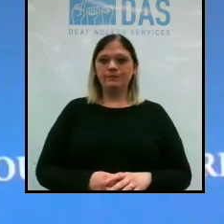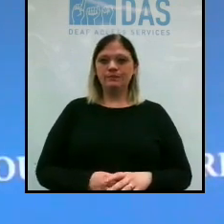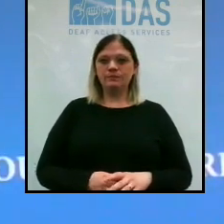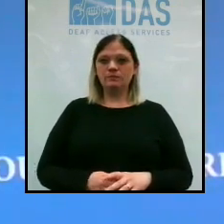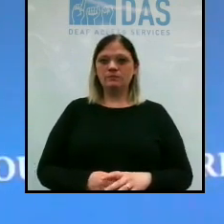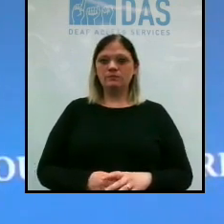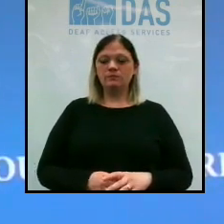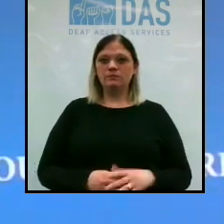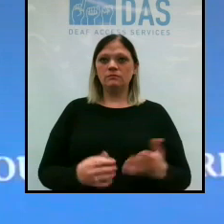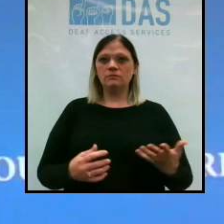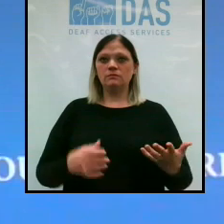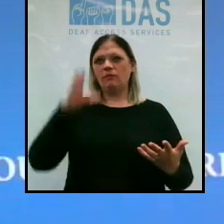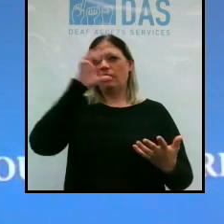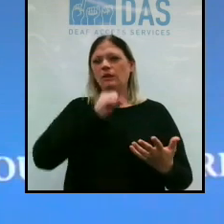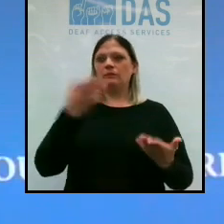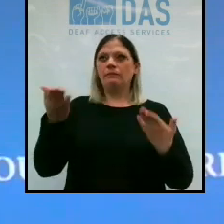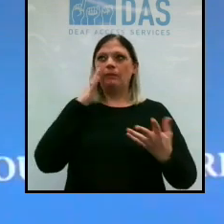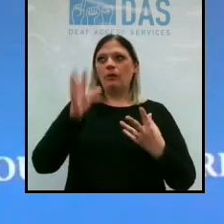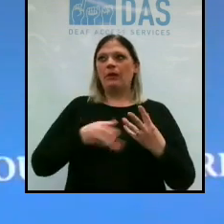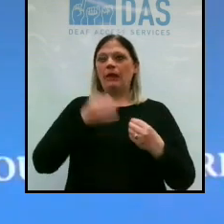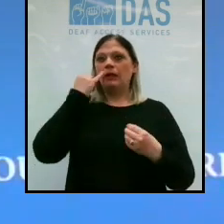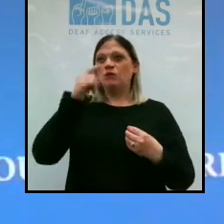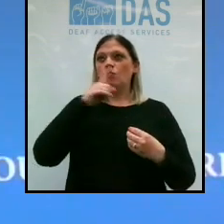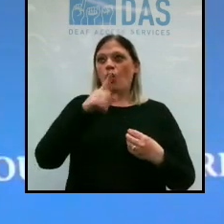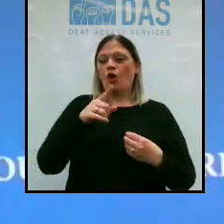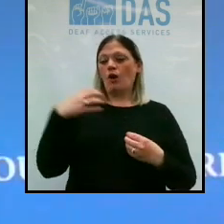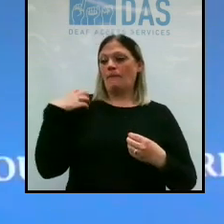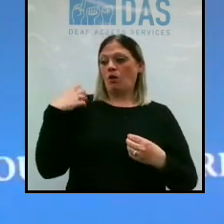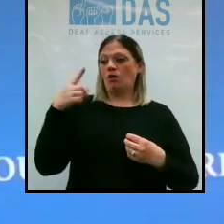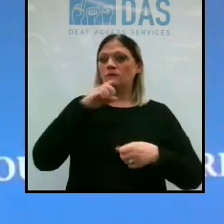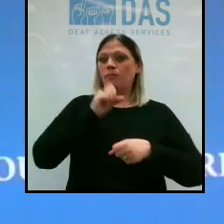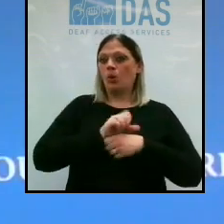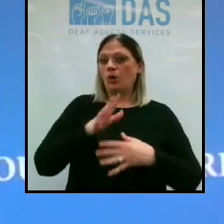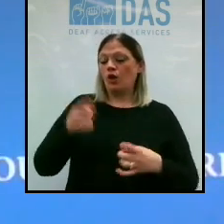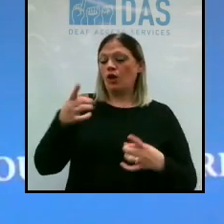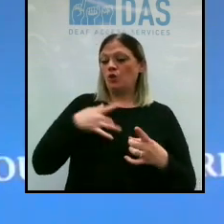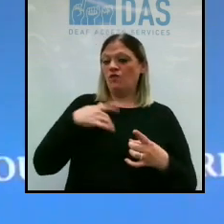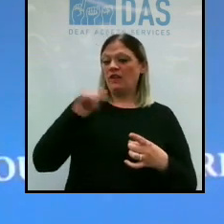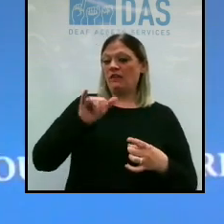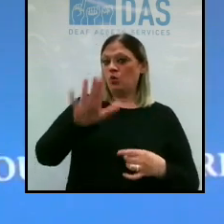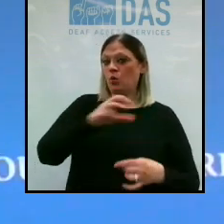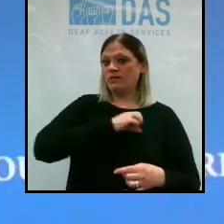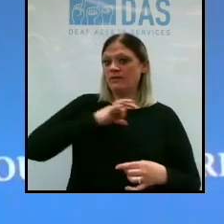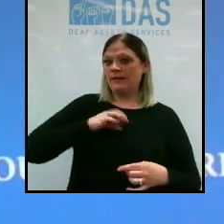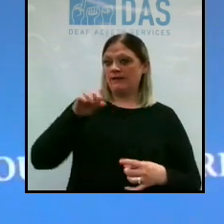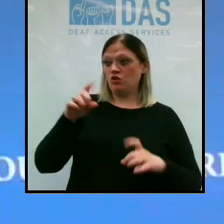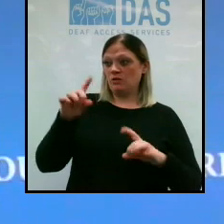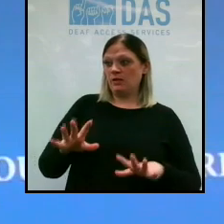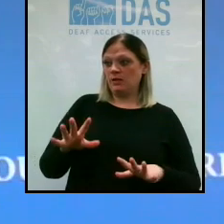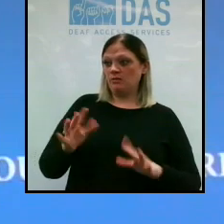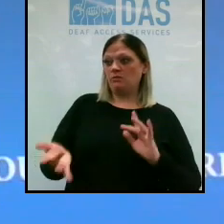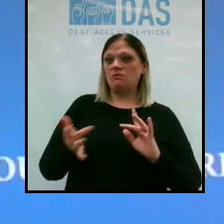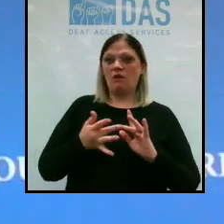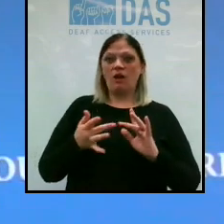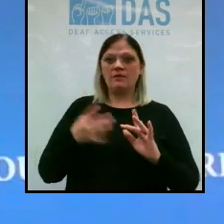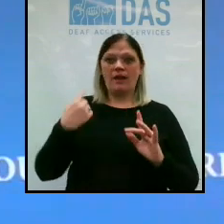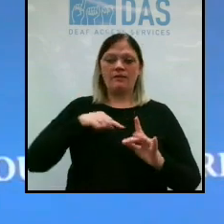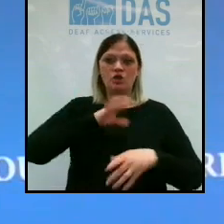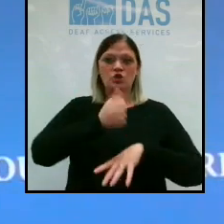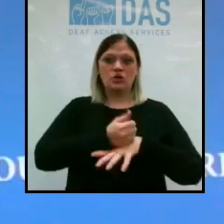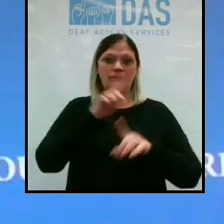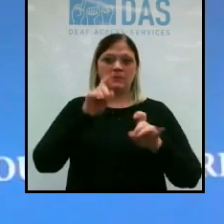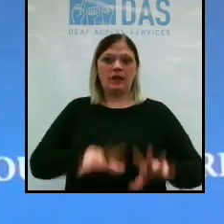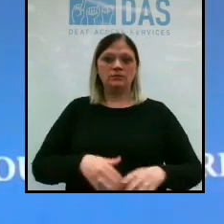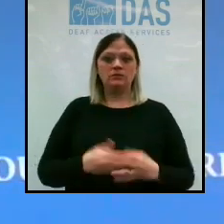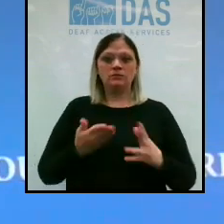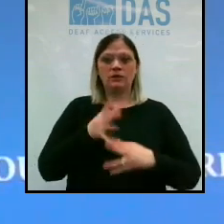I guess the thing I would just add to that is if you are an employer and you have employees that you feel should be tested, you can always have them contact and set up the test